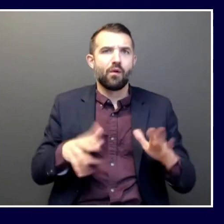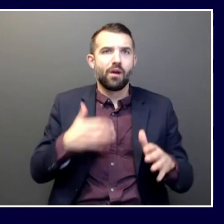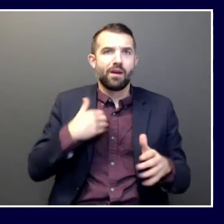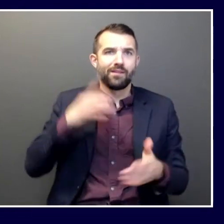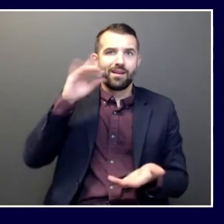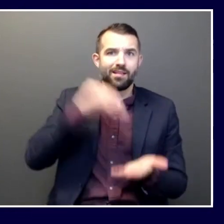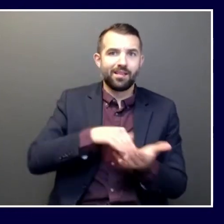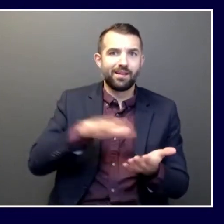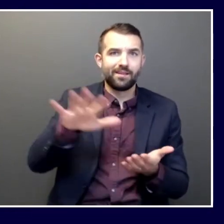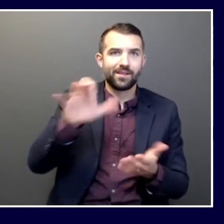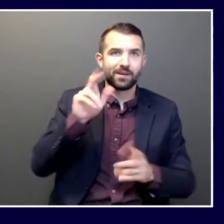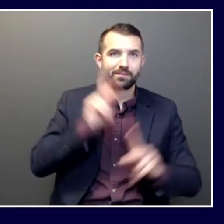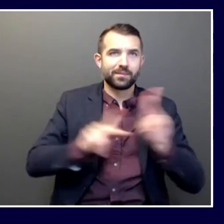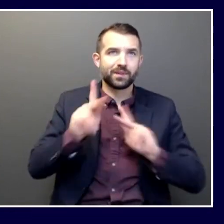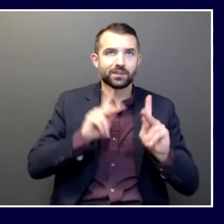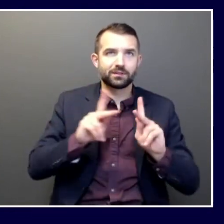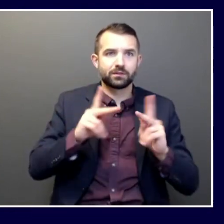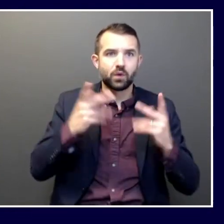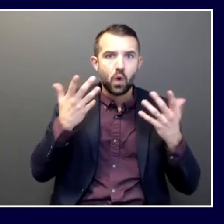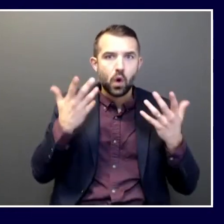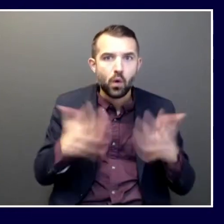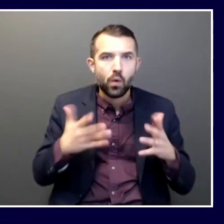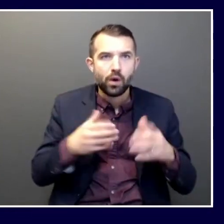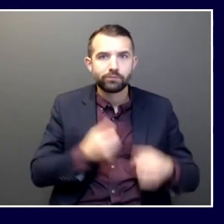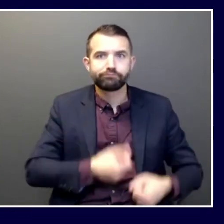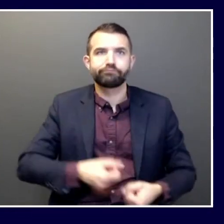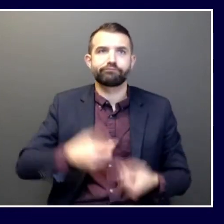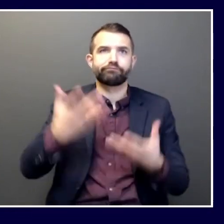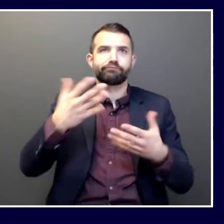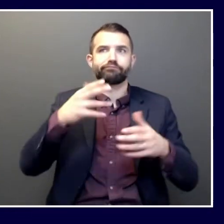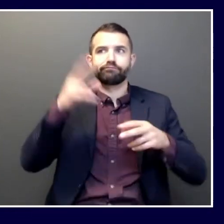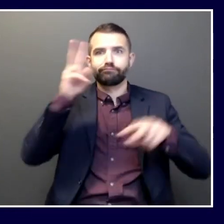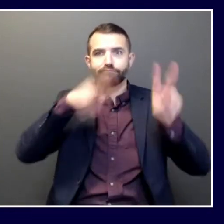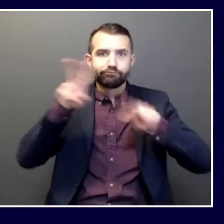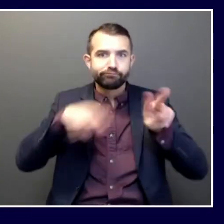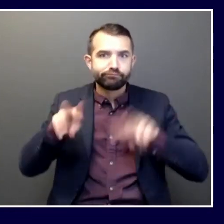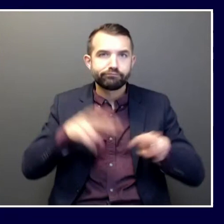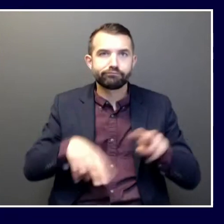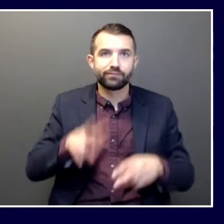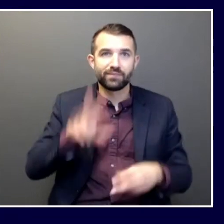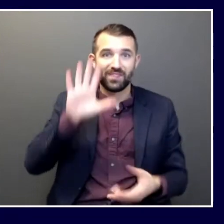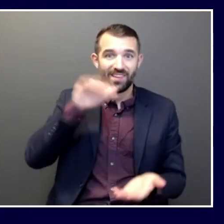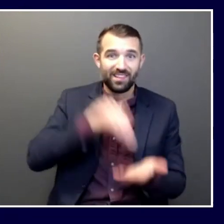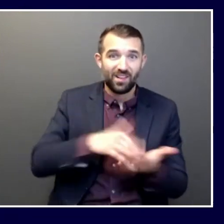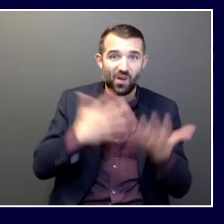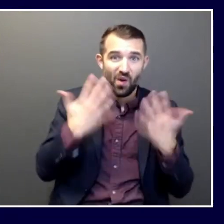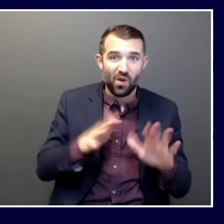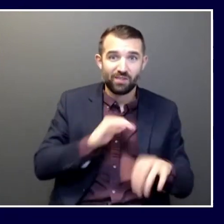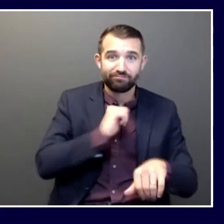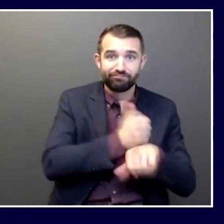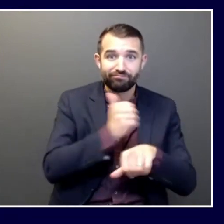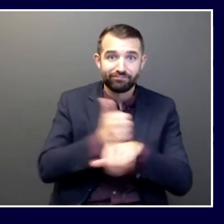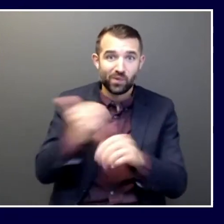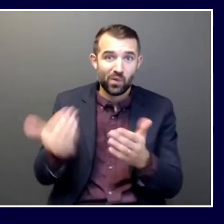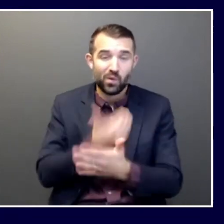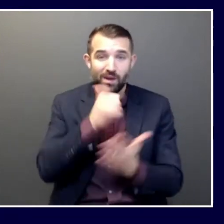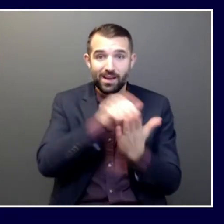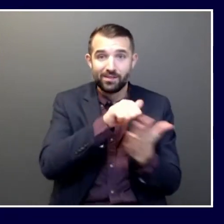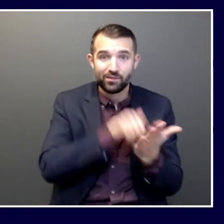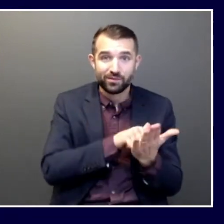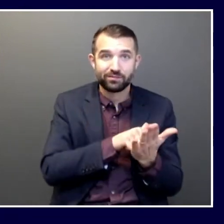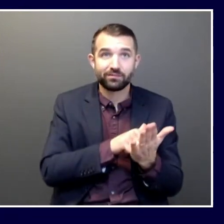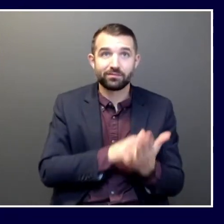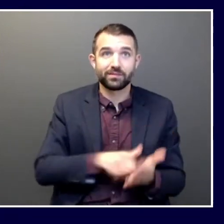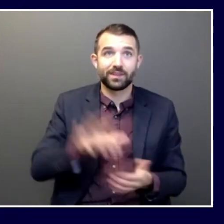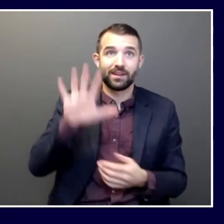coverme.gov, 3,500 have newly created accounts, the first step in enrolling, and 50,000 people, over